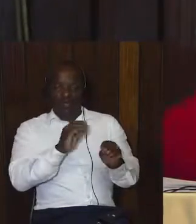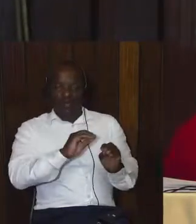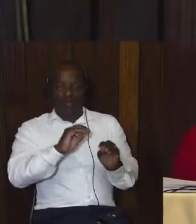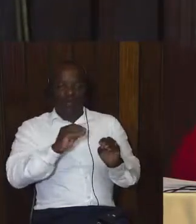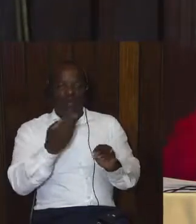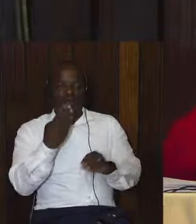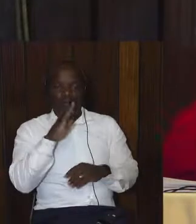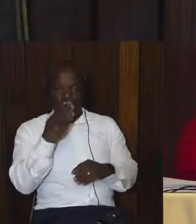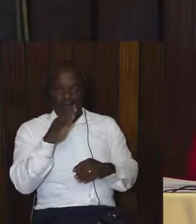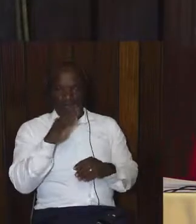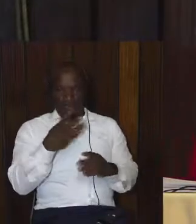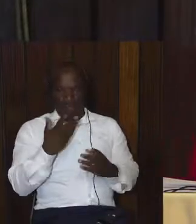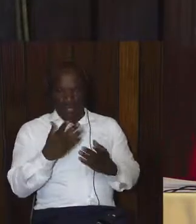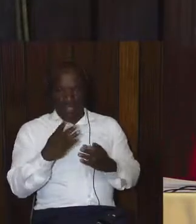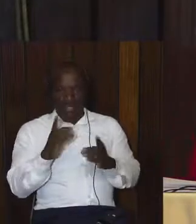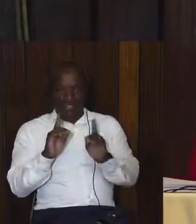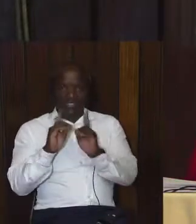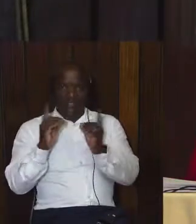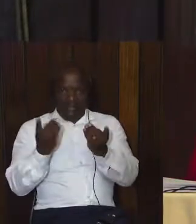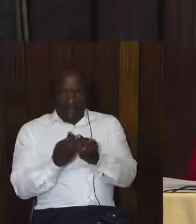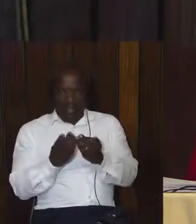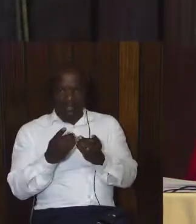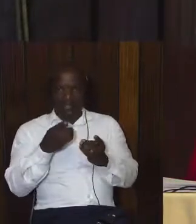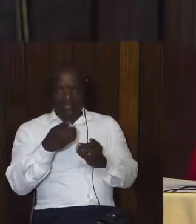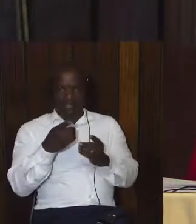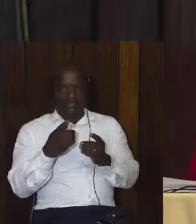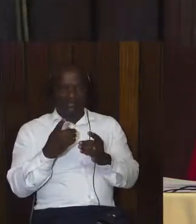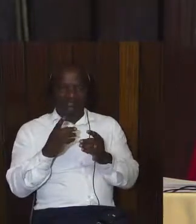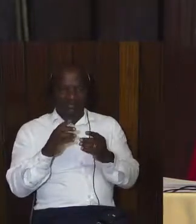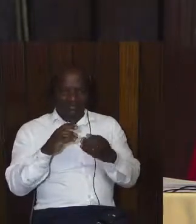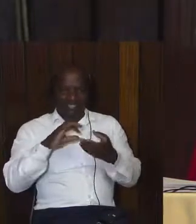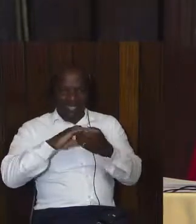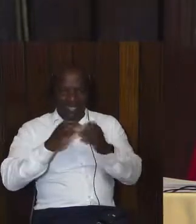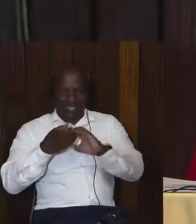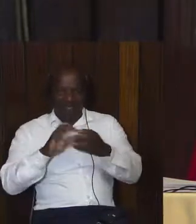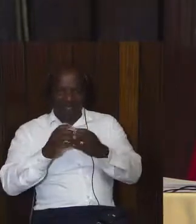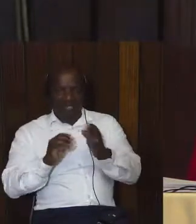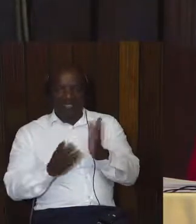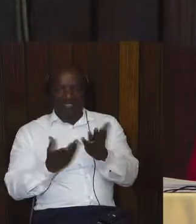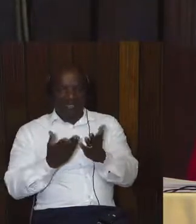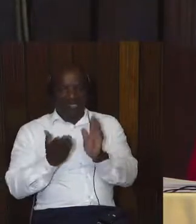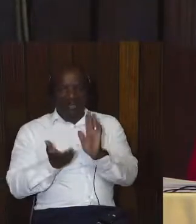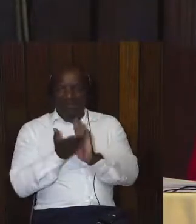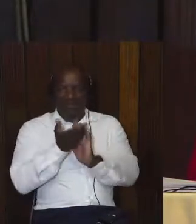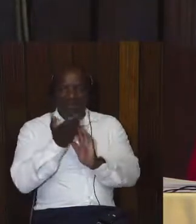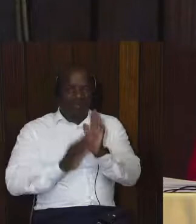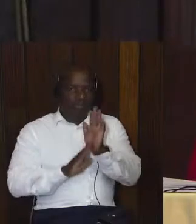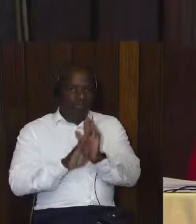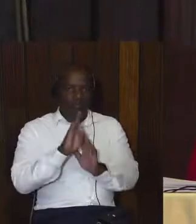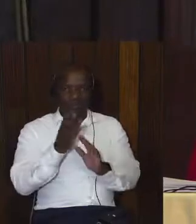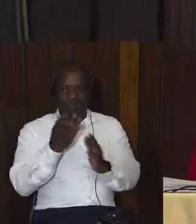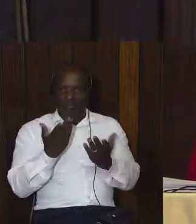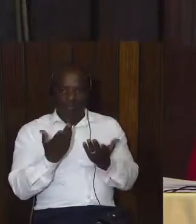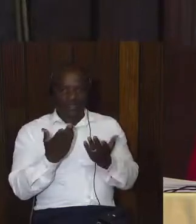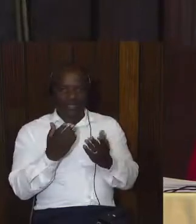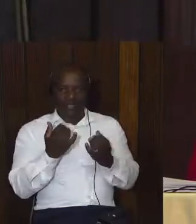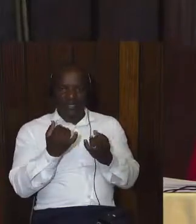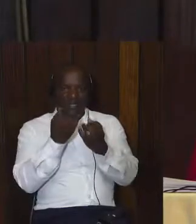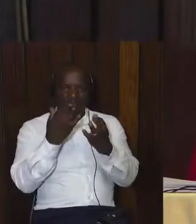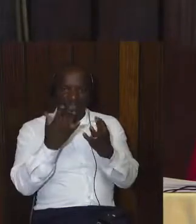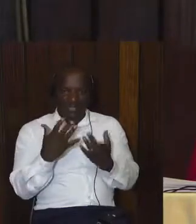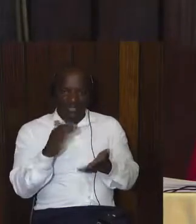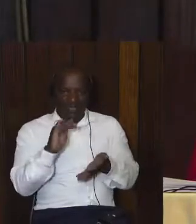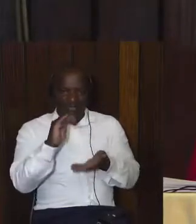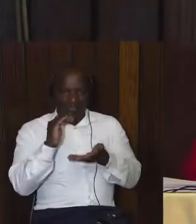that this department is engaging with human settlement. We are not told of the developments around that. We are not even told if there are budgetary constraints. But